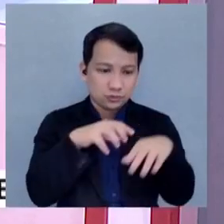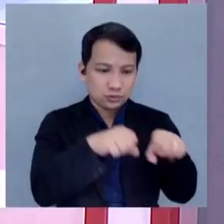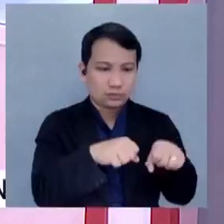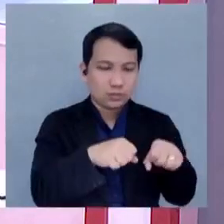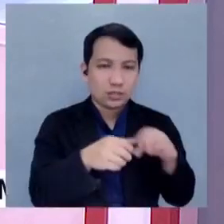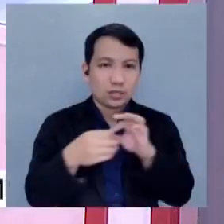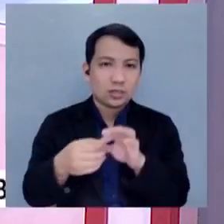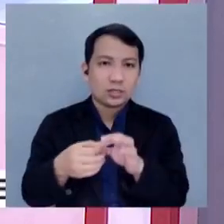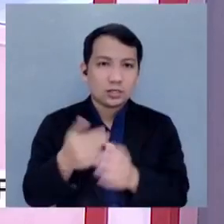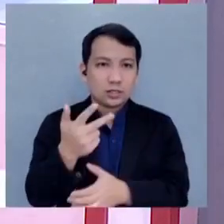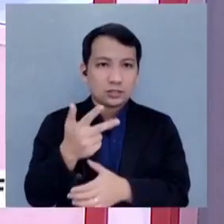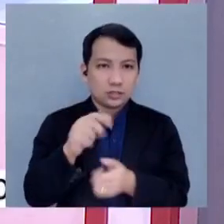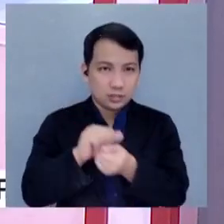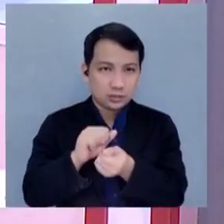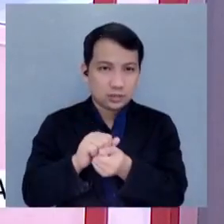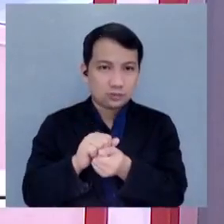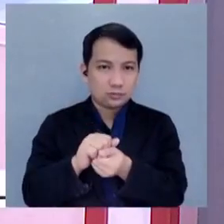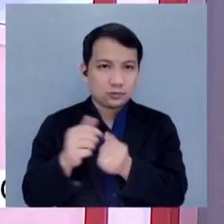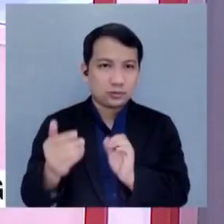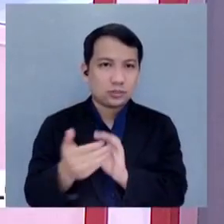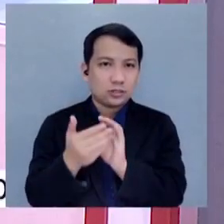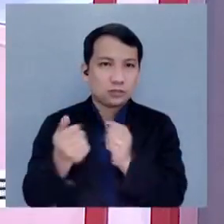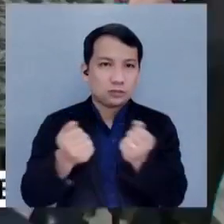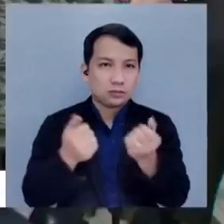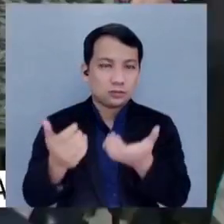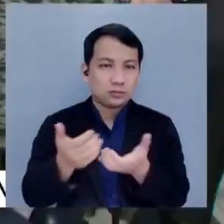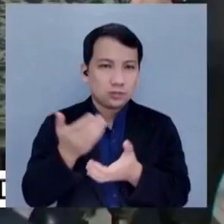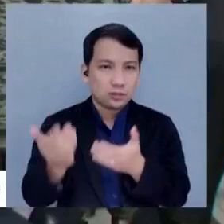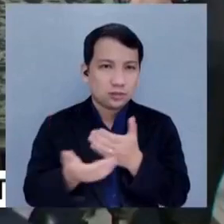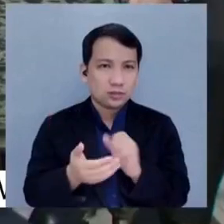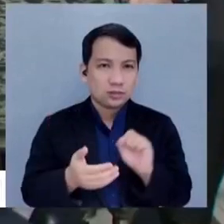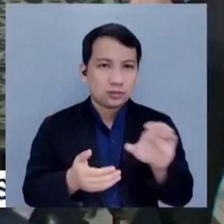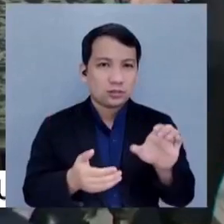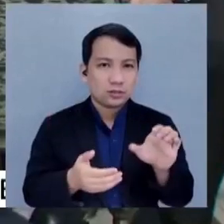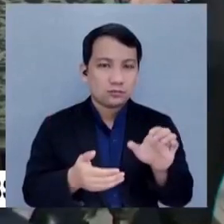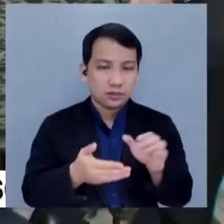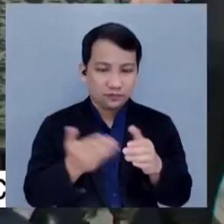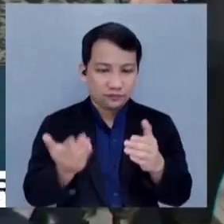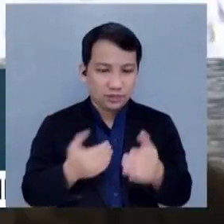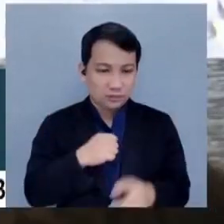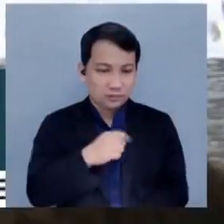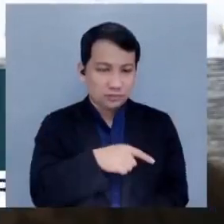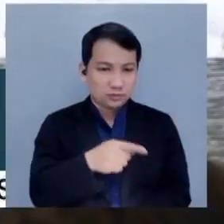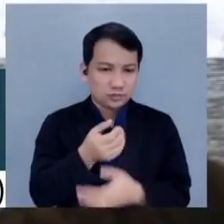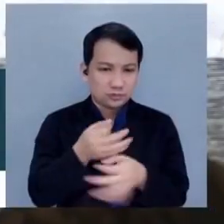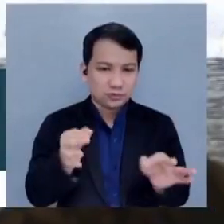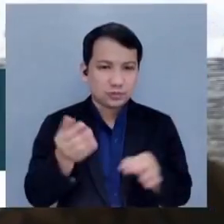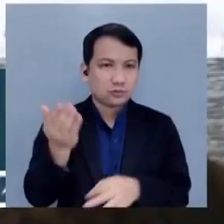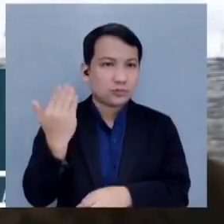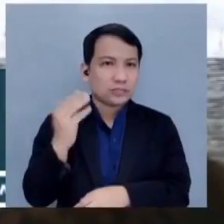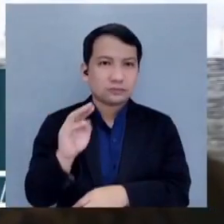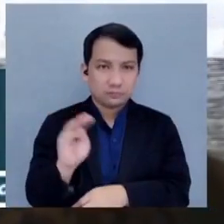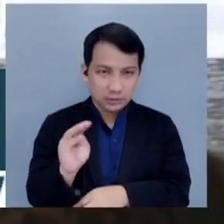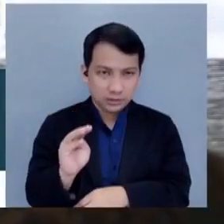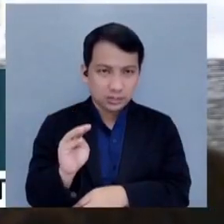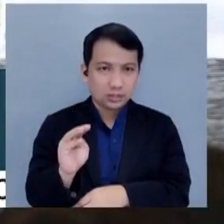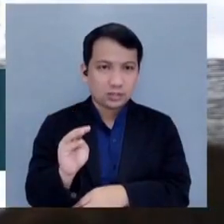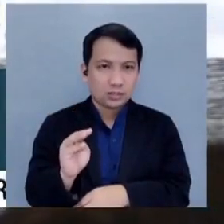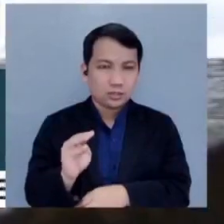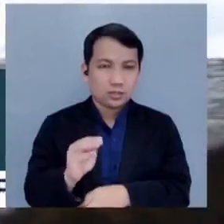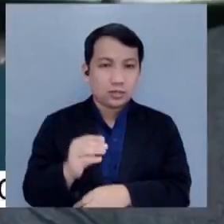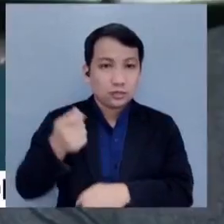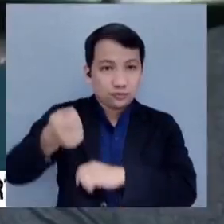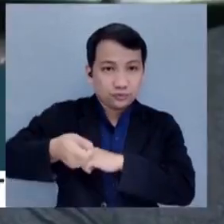three companions facing administrative charges. Castro and his friends were released from detention Monday after a judge junked the